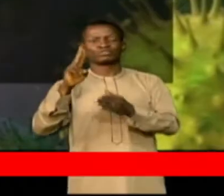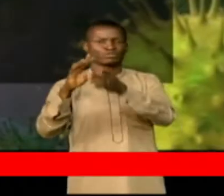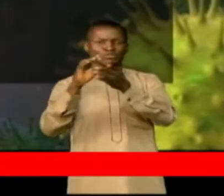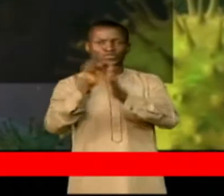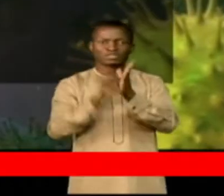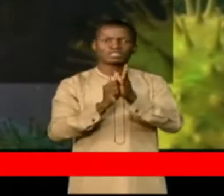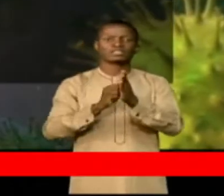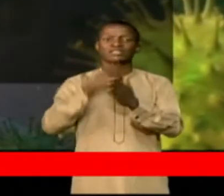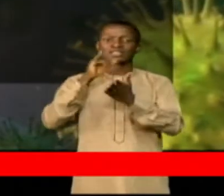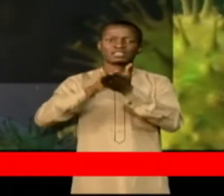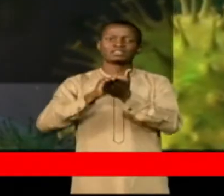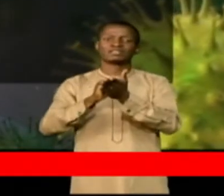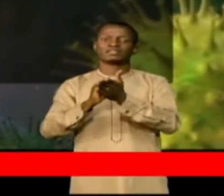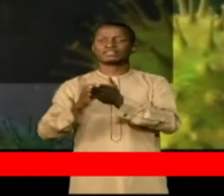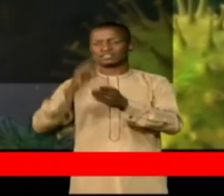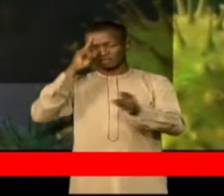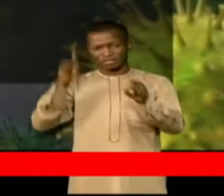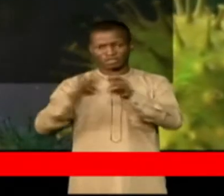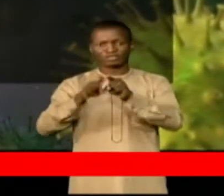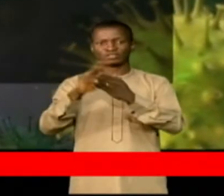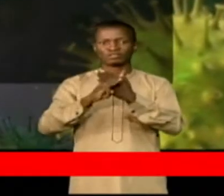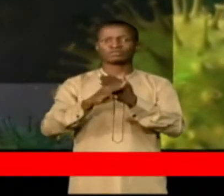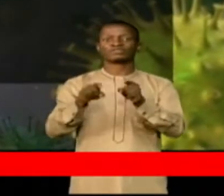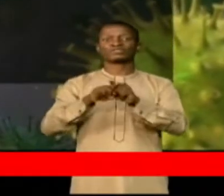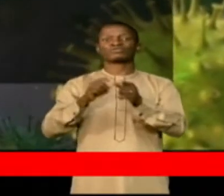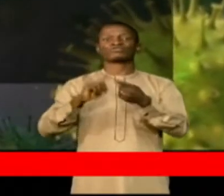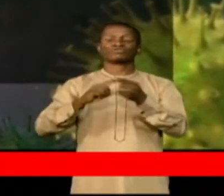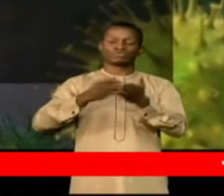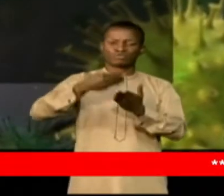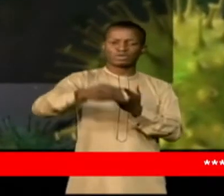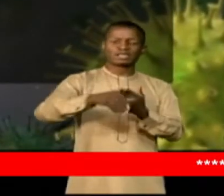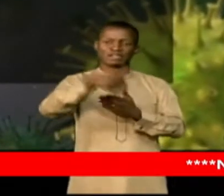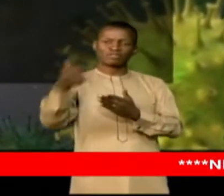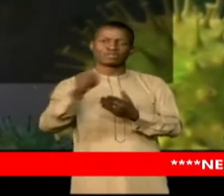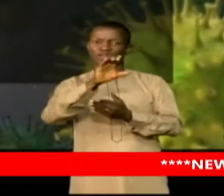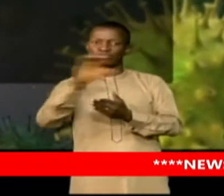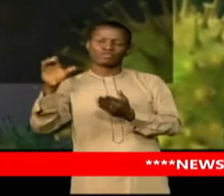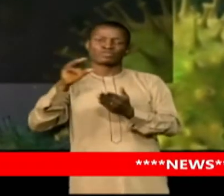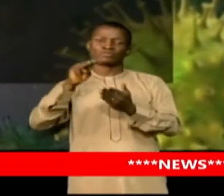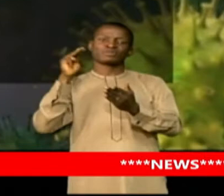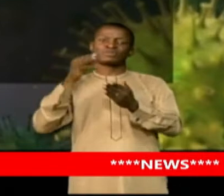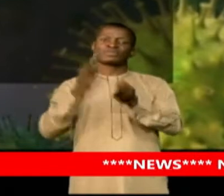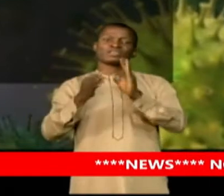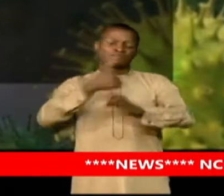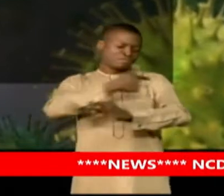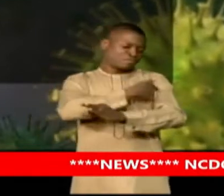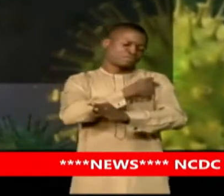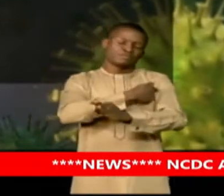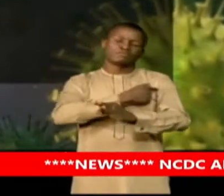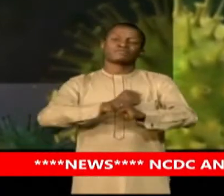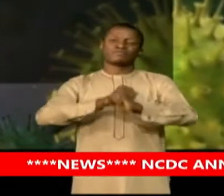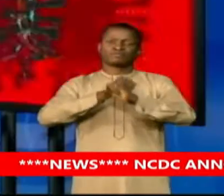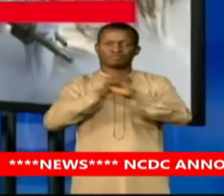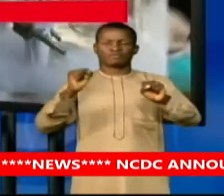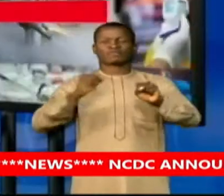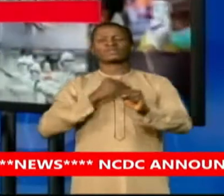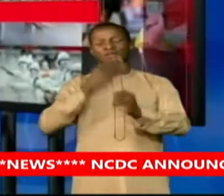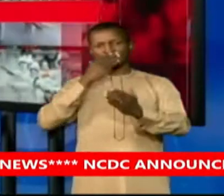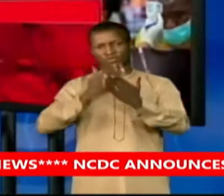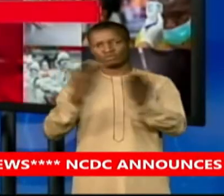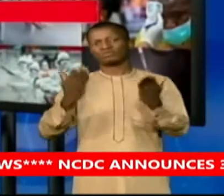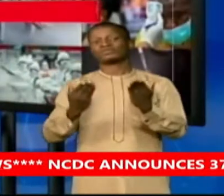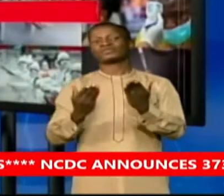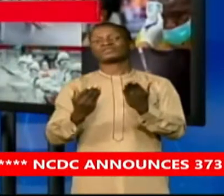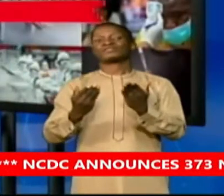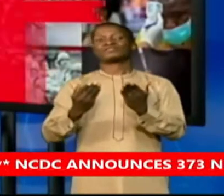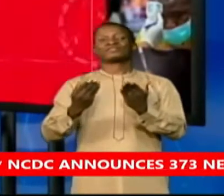also included an option to purchase another 100 million doses if the vaccine proves safe and effective. Meanwhile, numbers